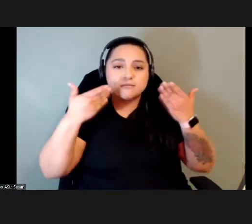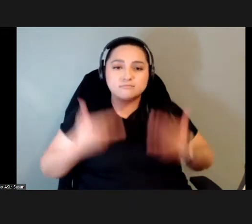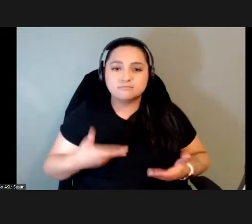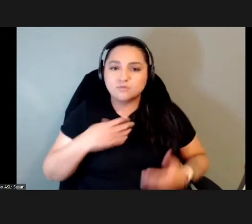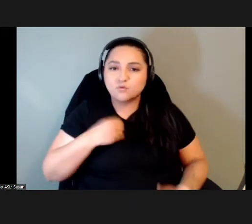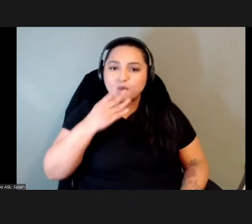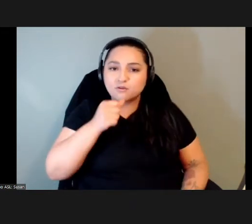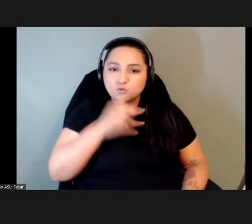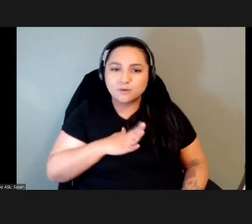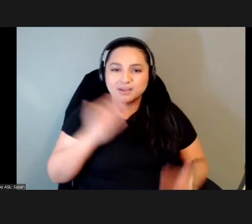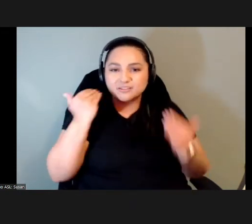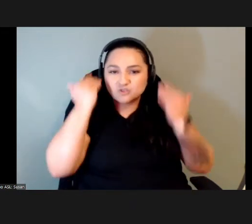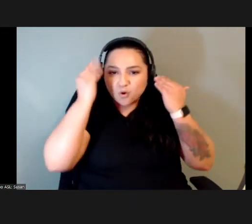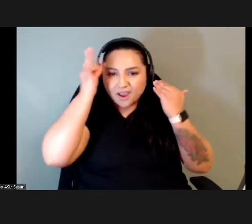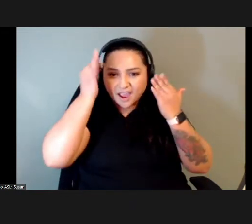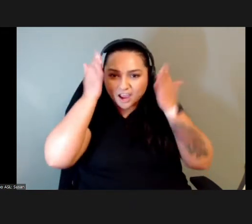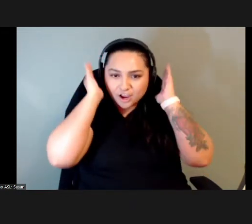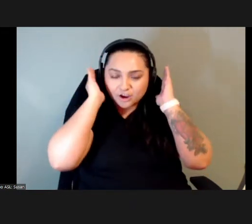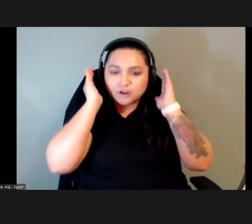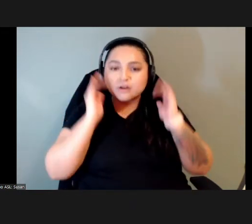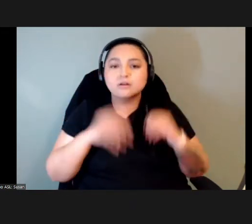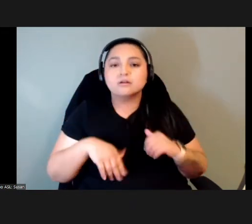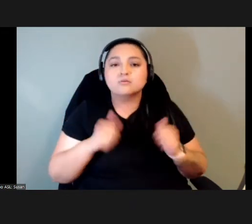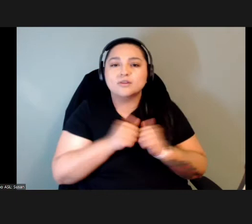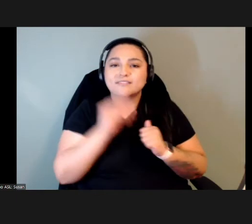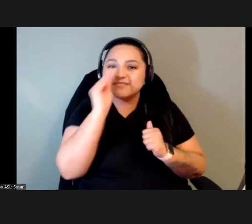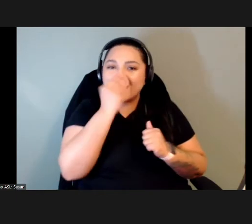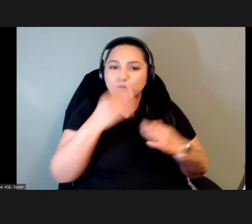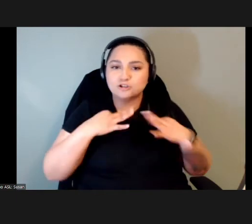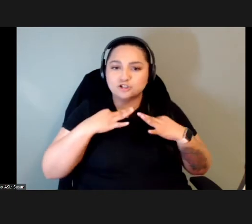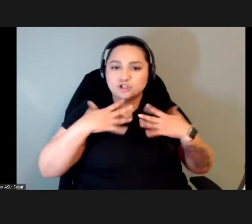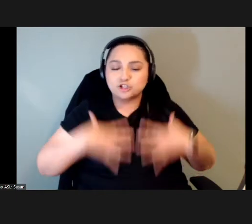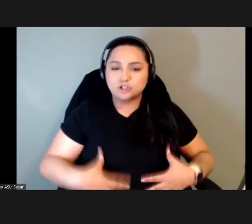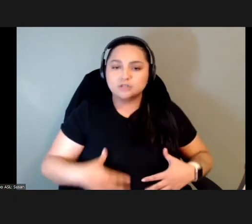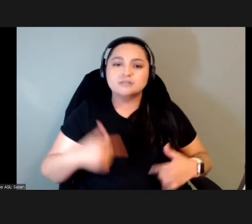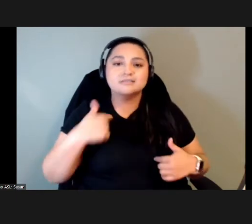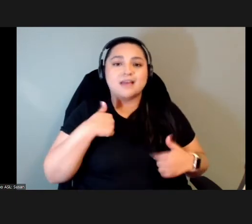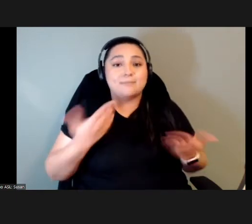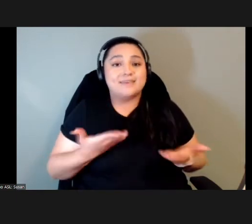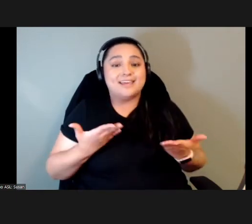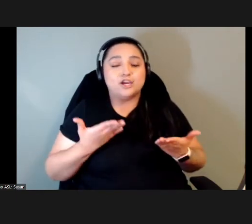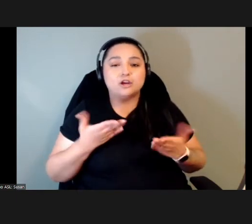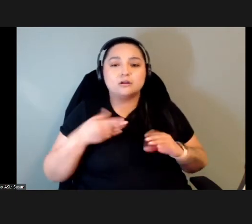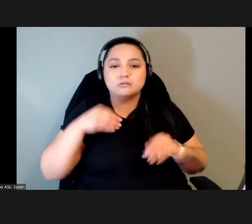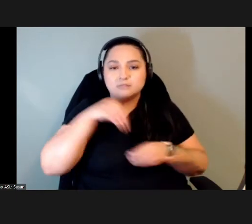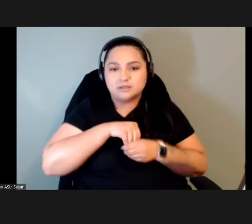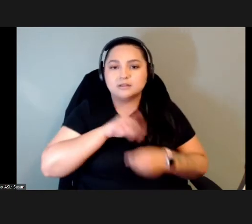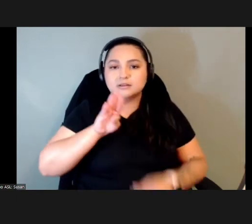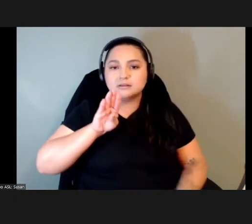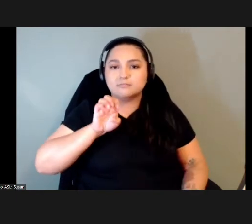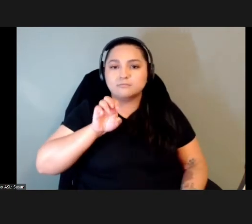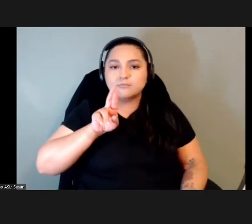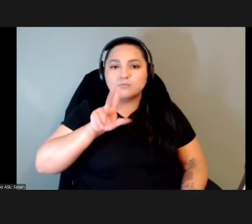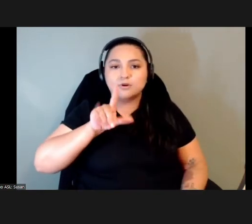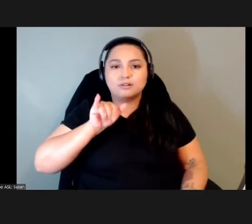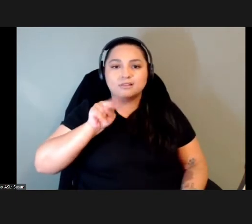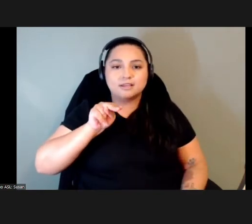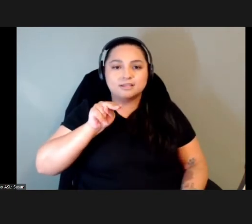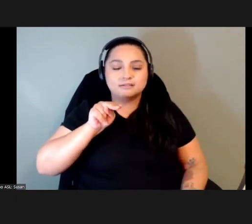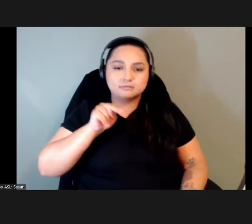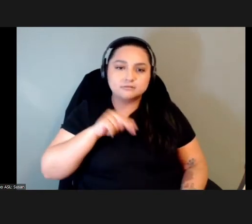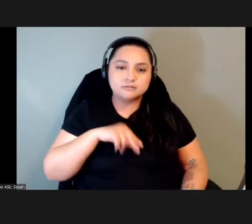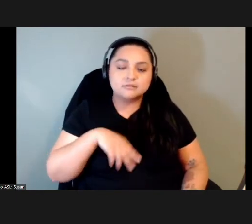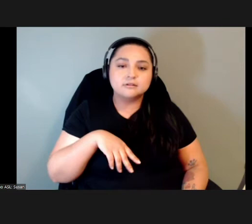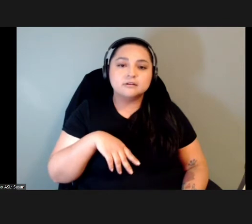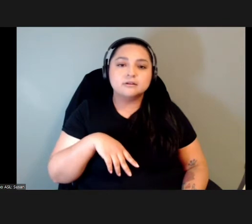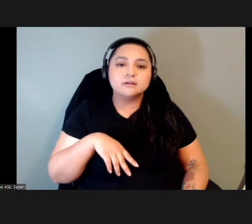flower shirt, zooming into you from Berlin in Germany. On the chat area,